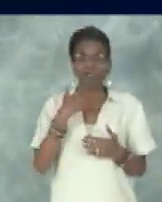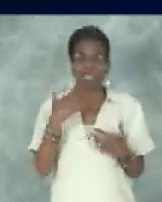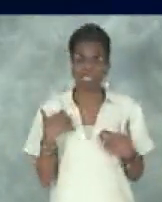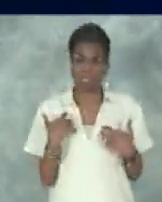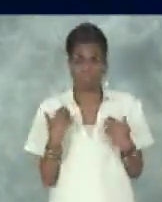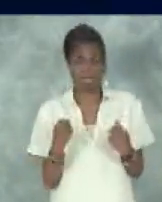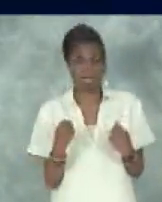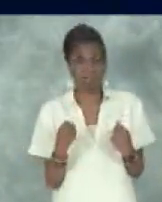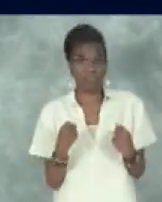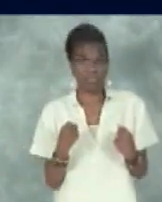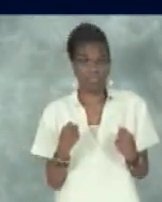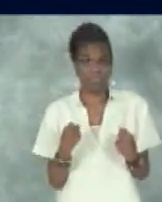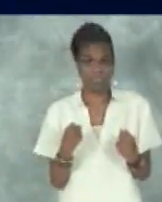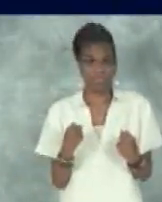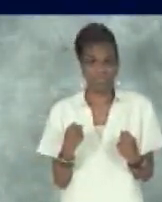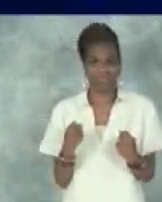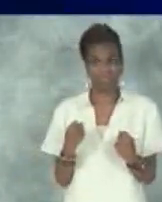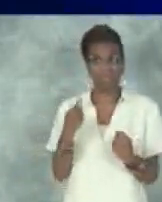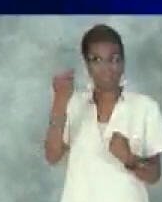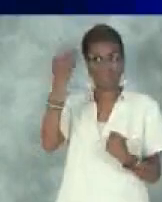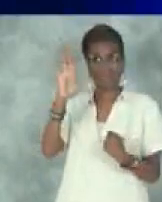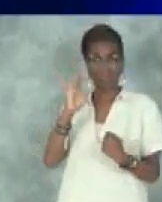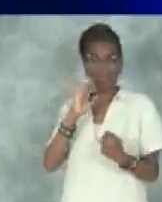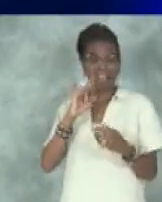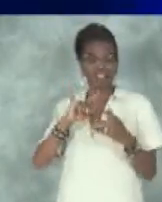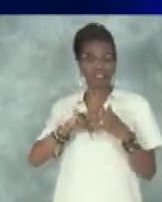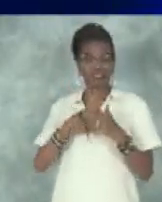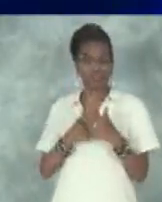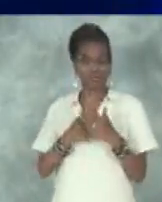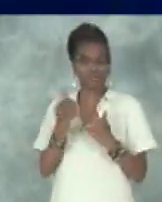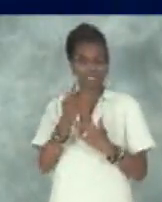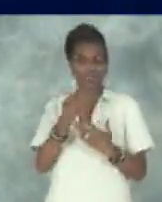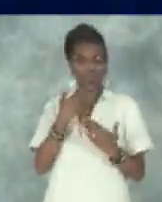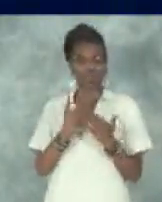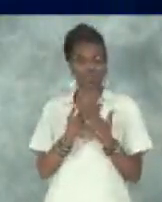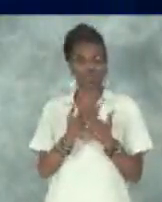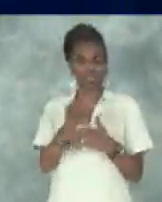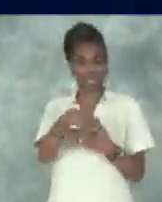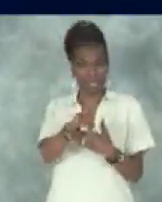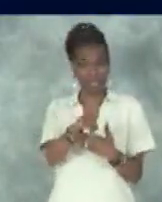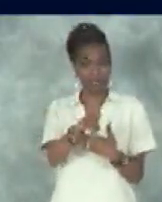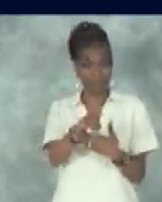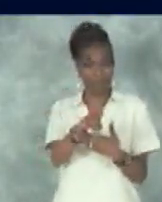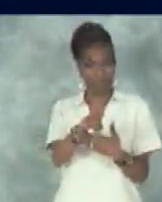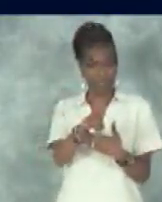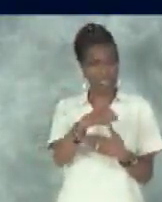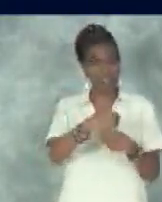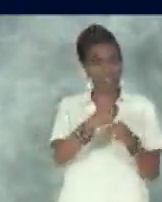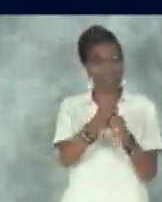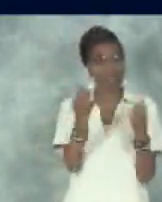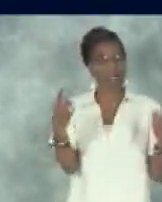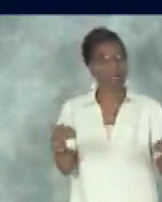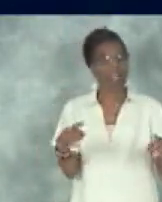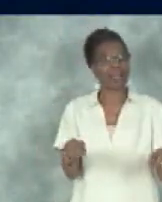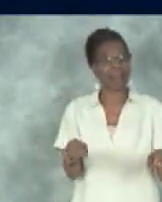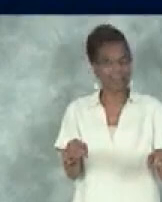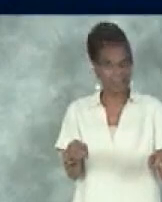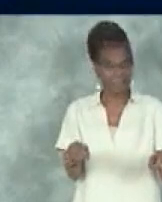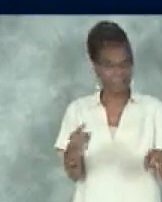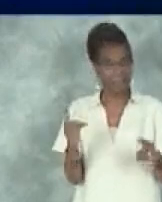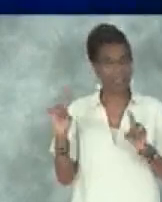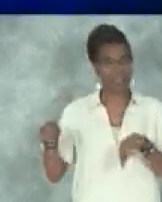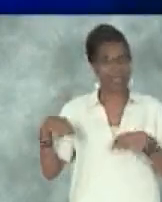I'm confident that he that has started this thing is going to perform it until the